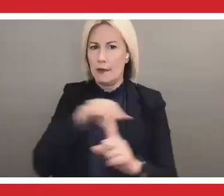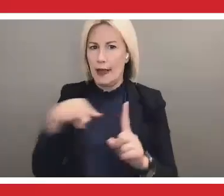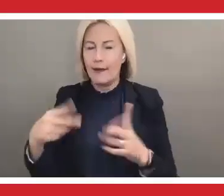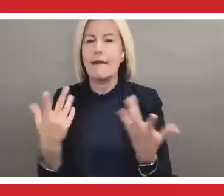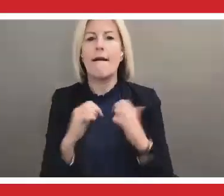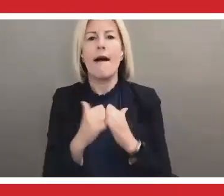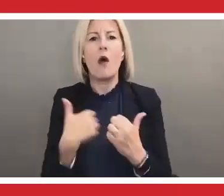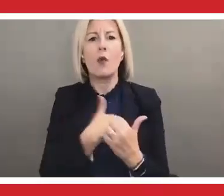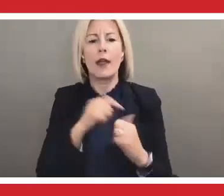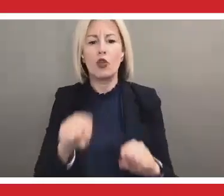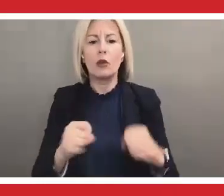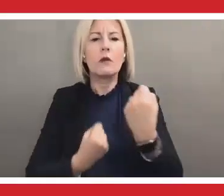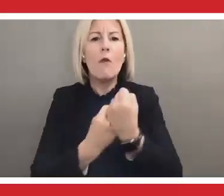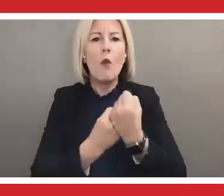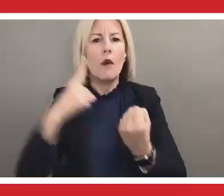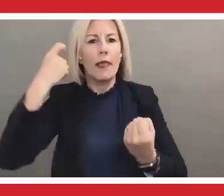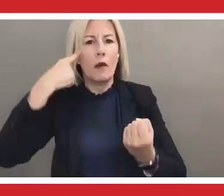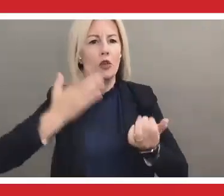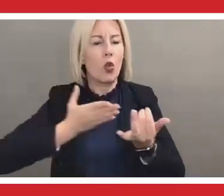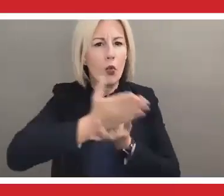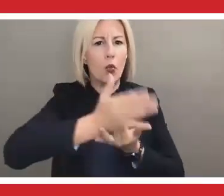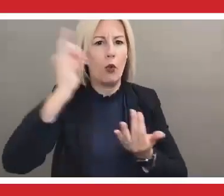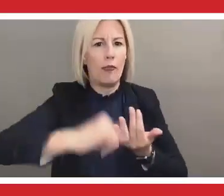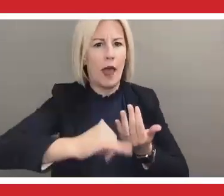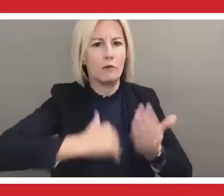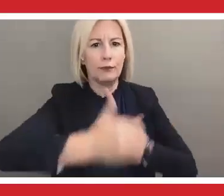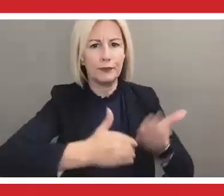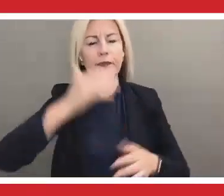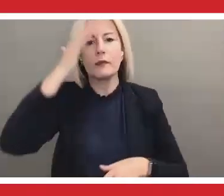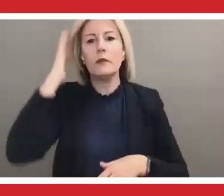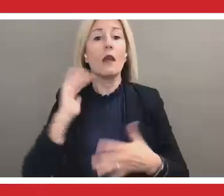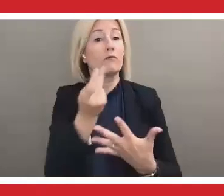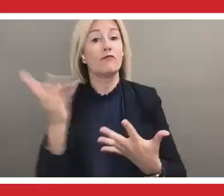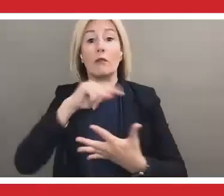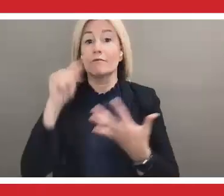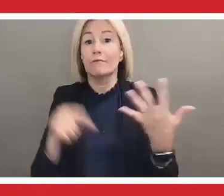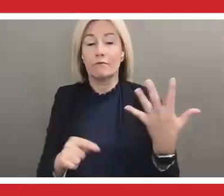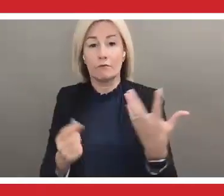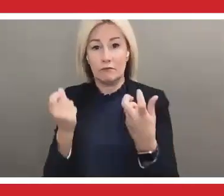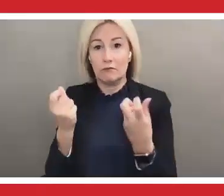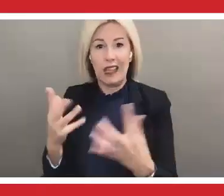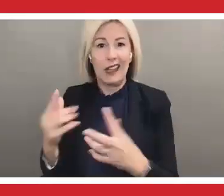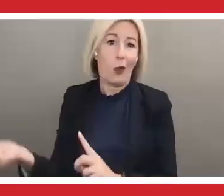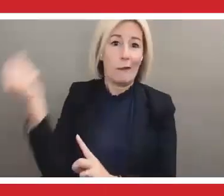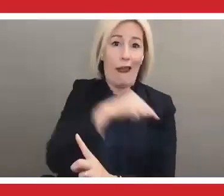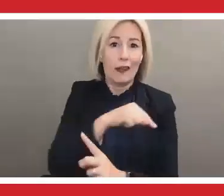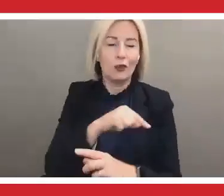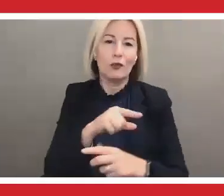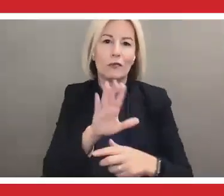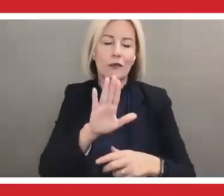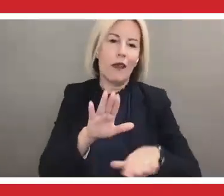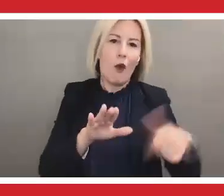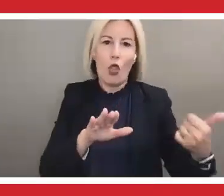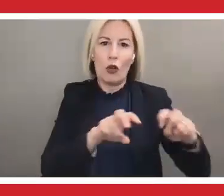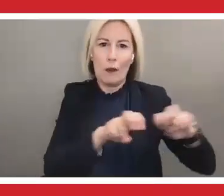support governments through that. And there's a variety of things, and again, many of them echoed back to the previous panel. So, yeah, we